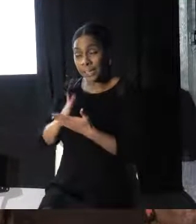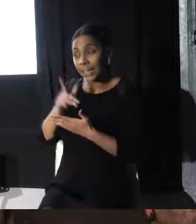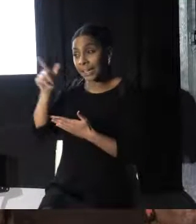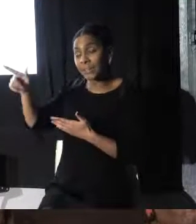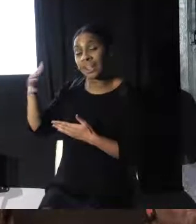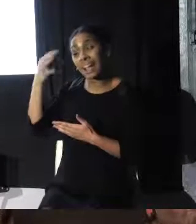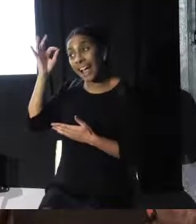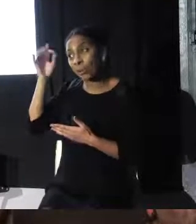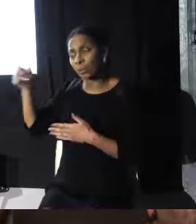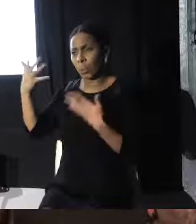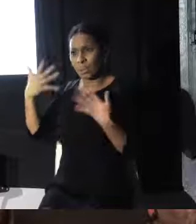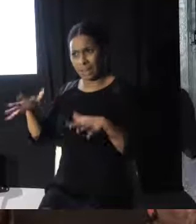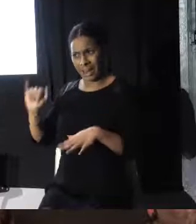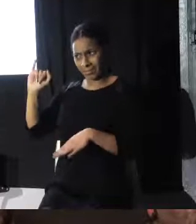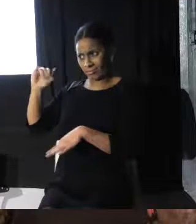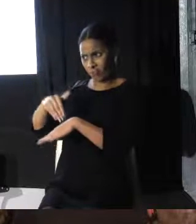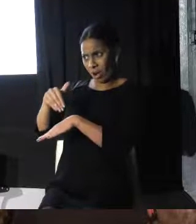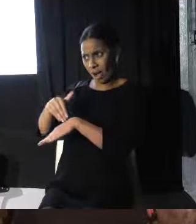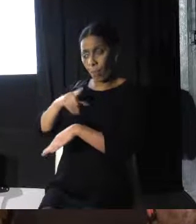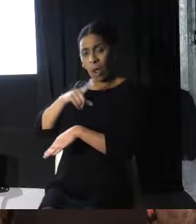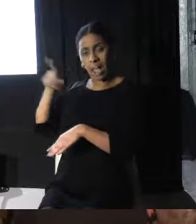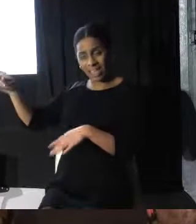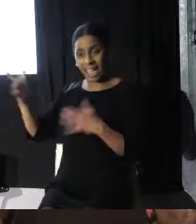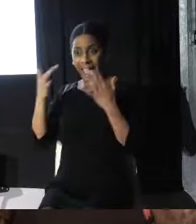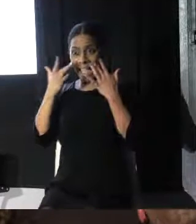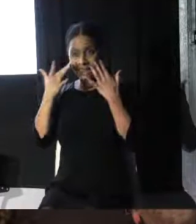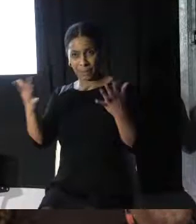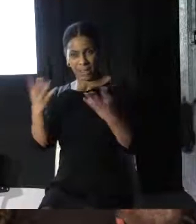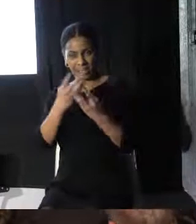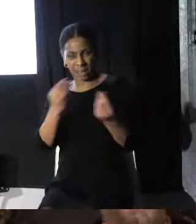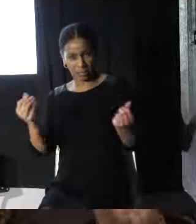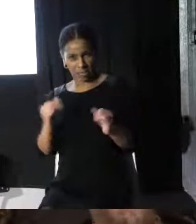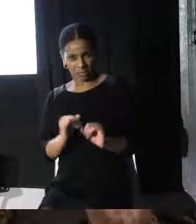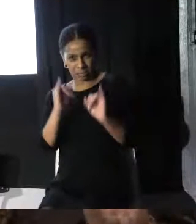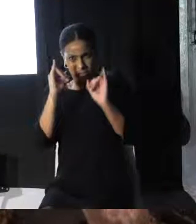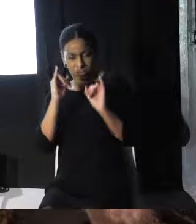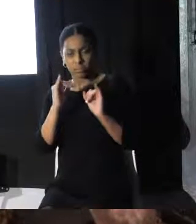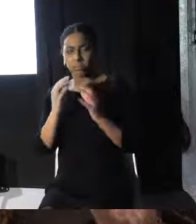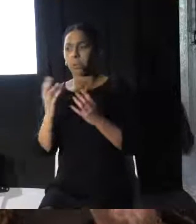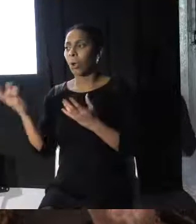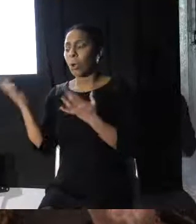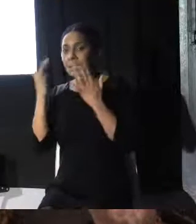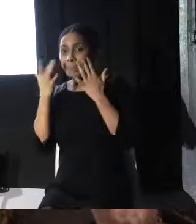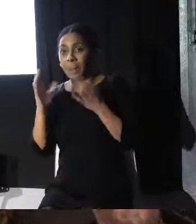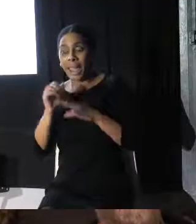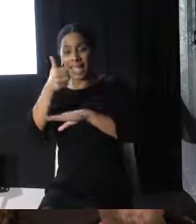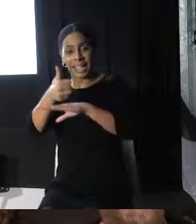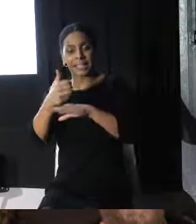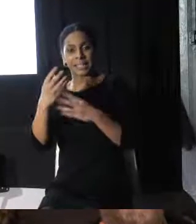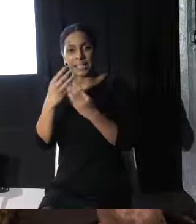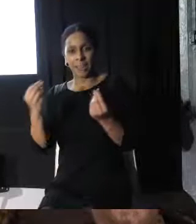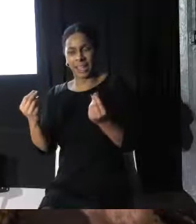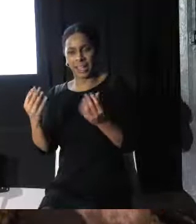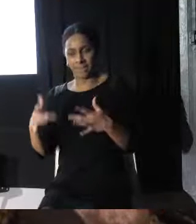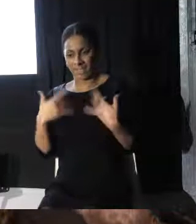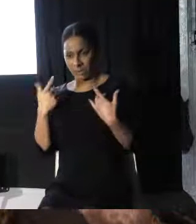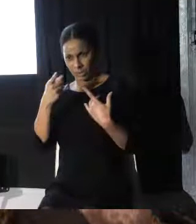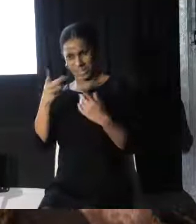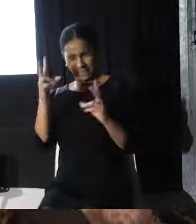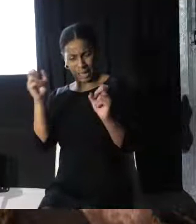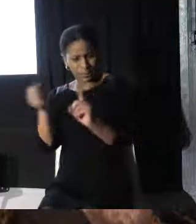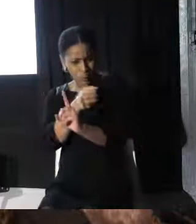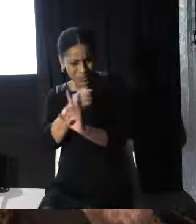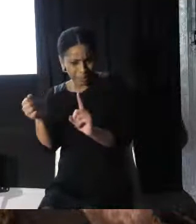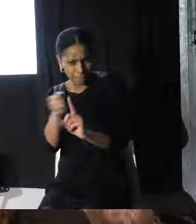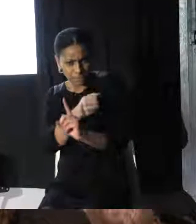of publicly displaying indecent matter, or displaying a visible representation which is abusive within